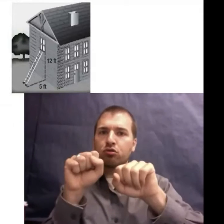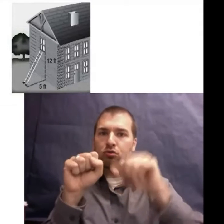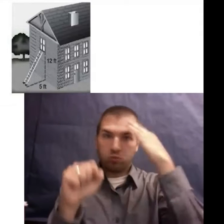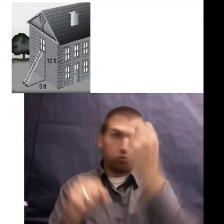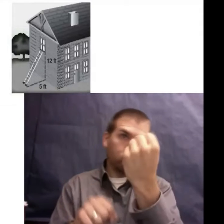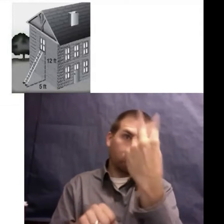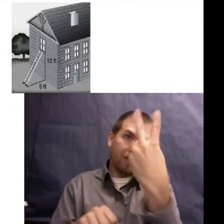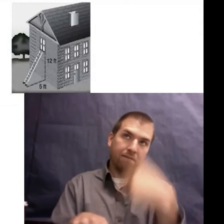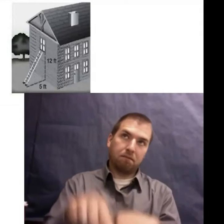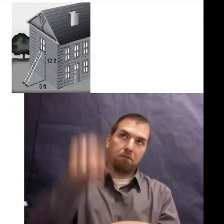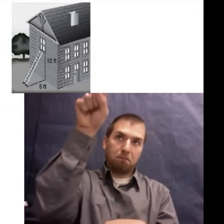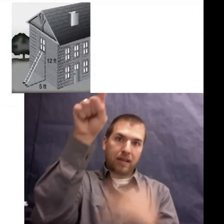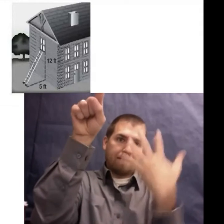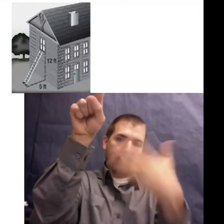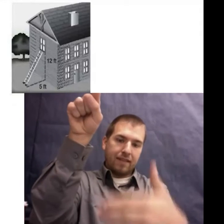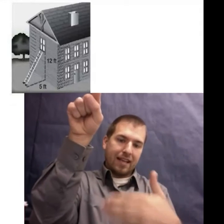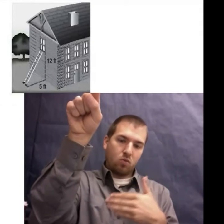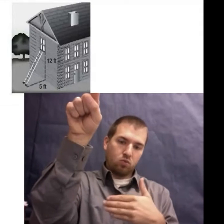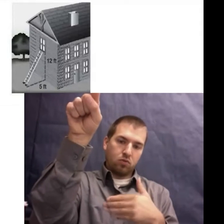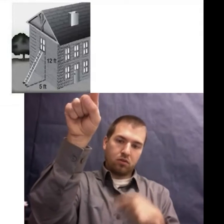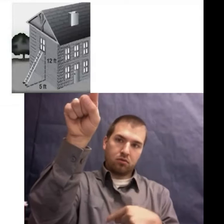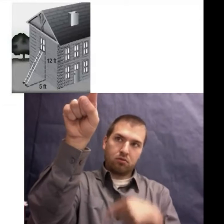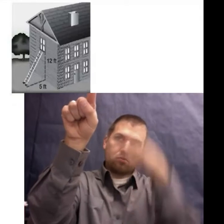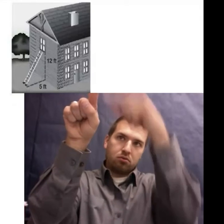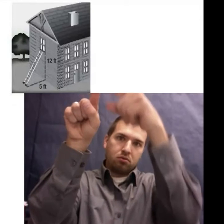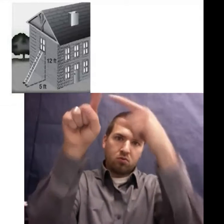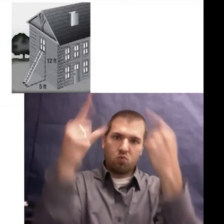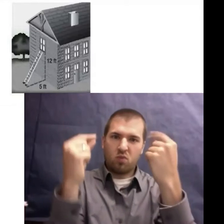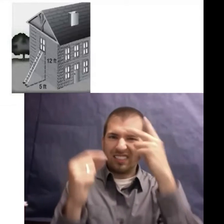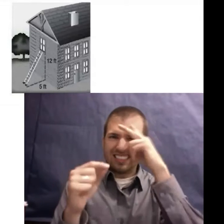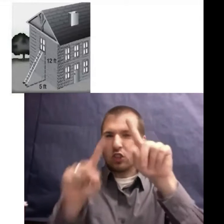What is the length of the ladder? What length of the ladder does Damon need?